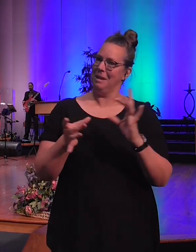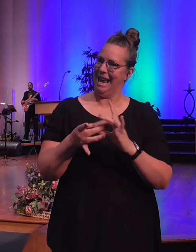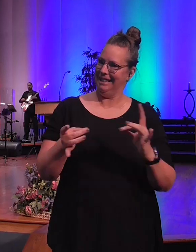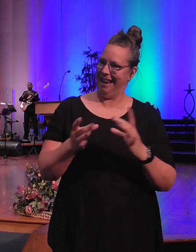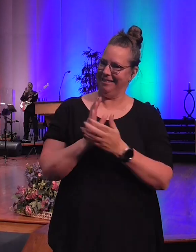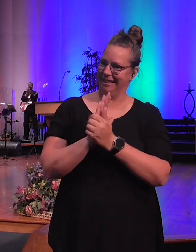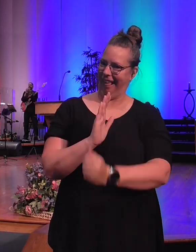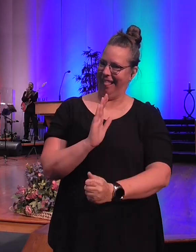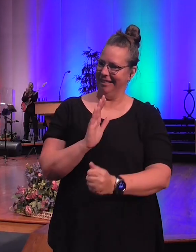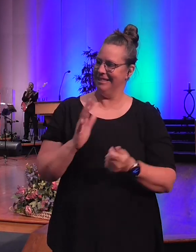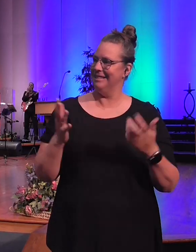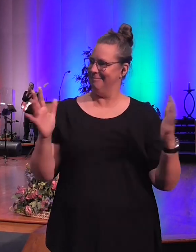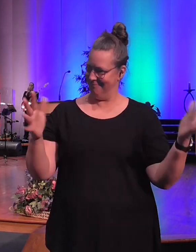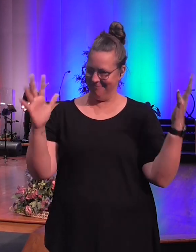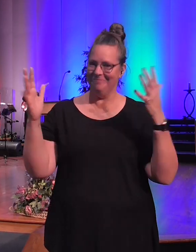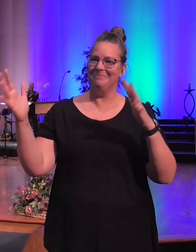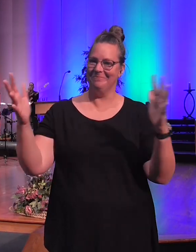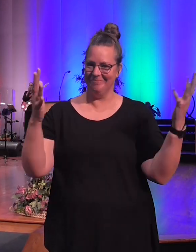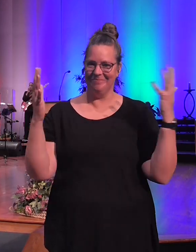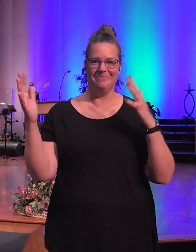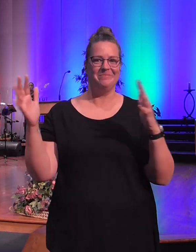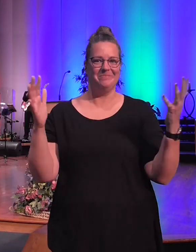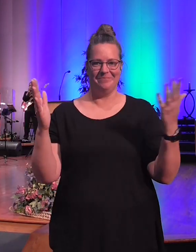Thank you so much. Let's hear it for Reverend Jackie. Thank